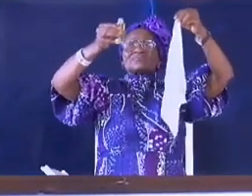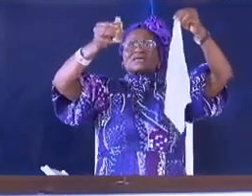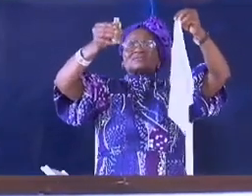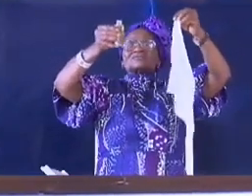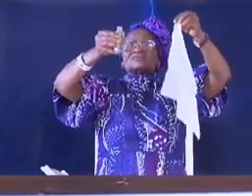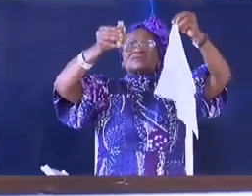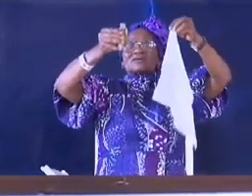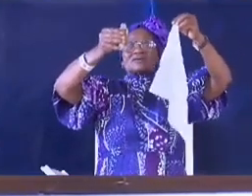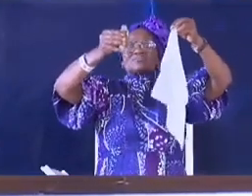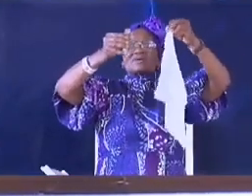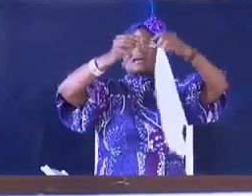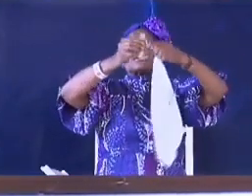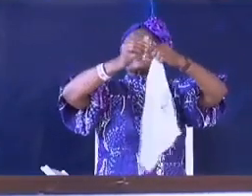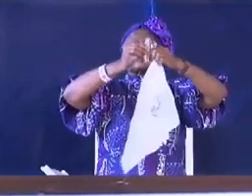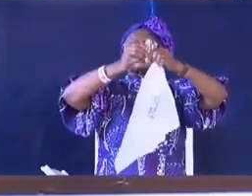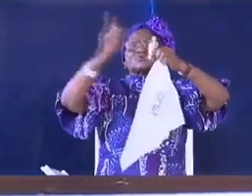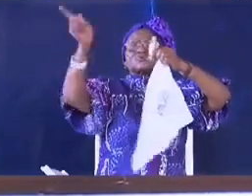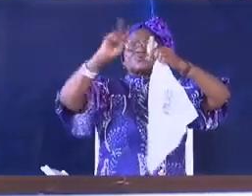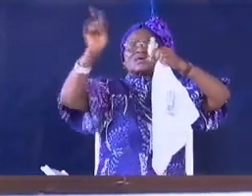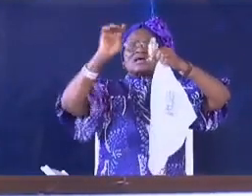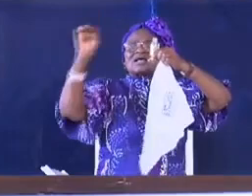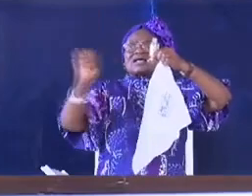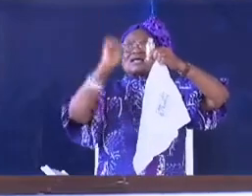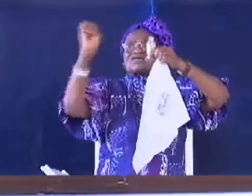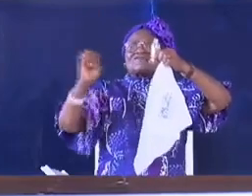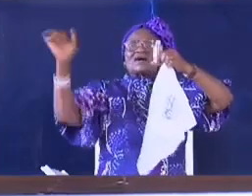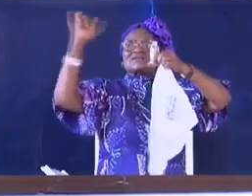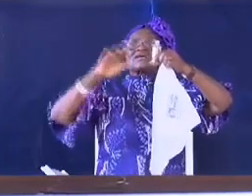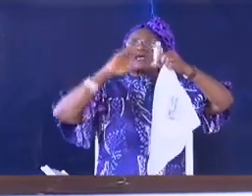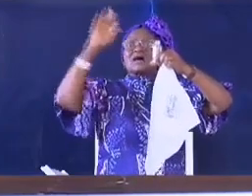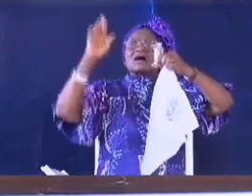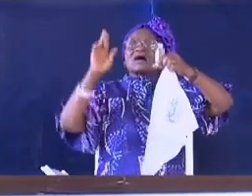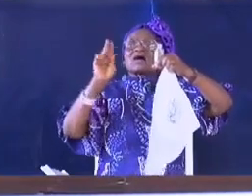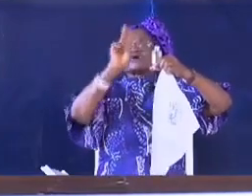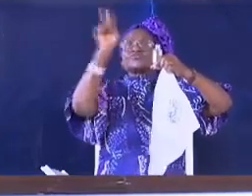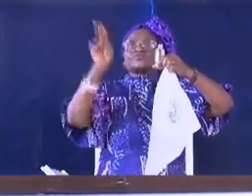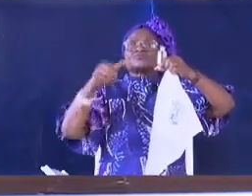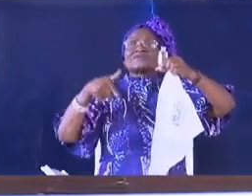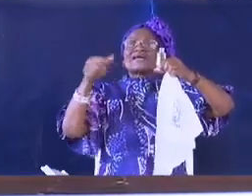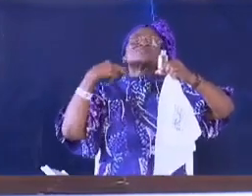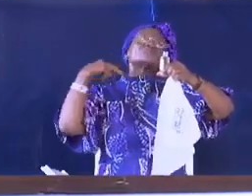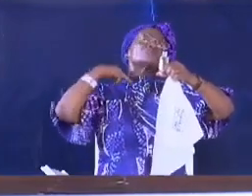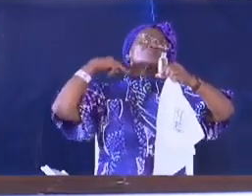Wherever they are used, let yokes be destroyed.